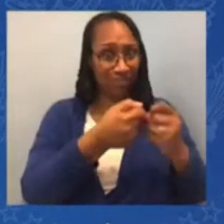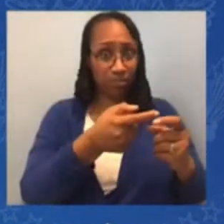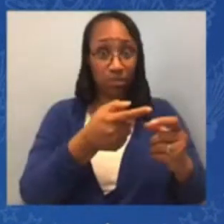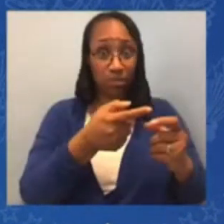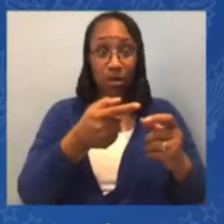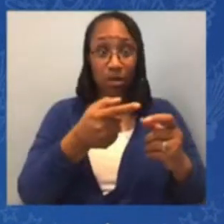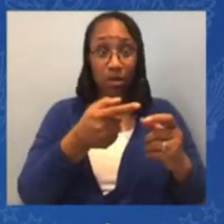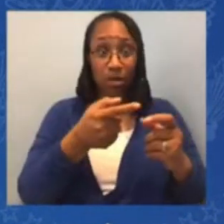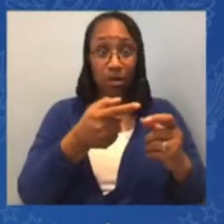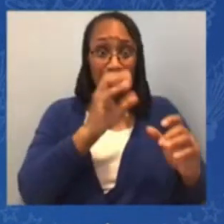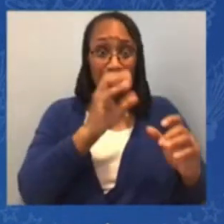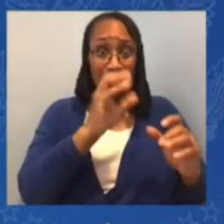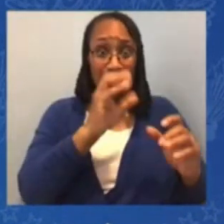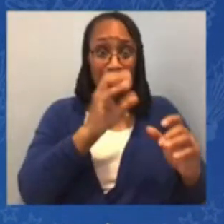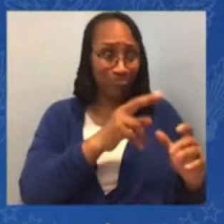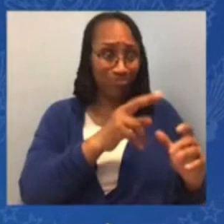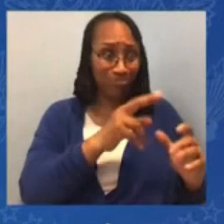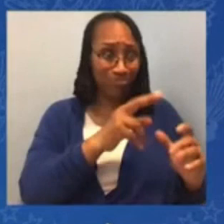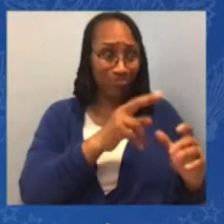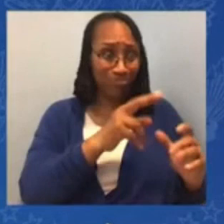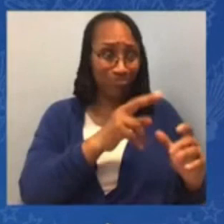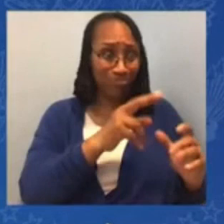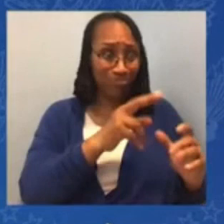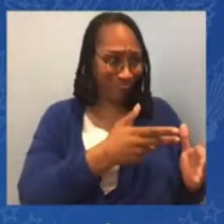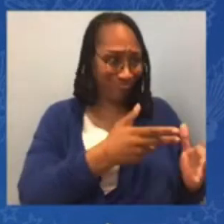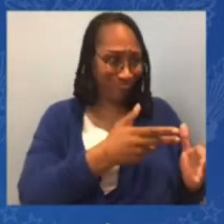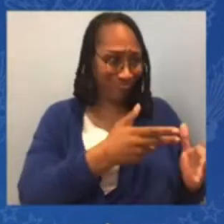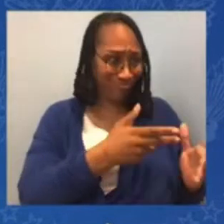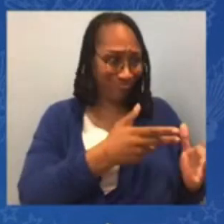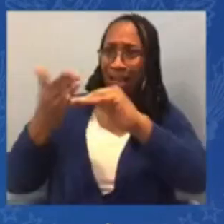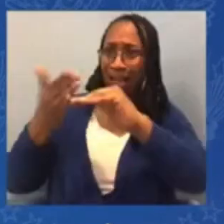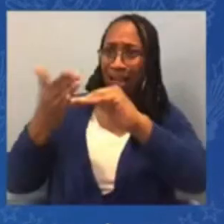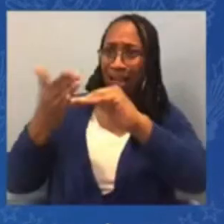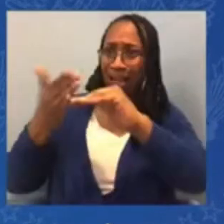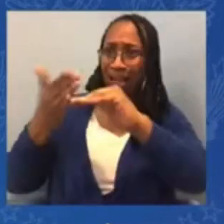just become another statistic. Guns, the number one killer